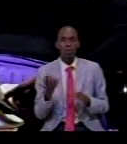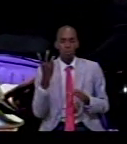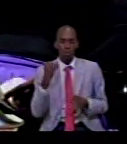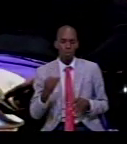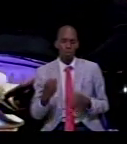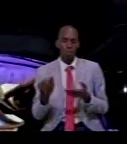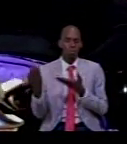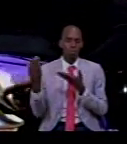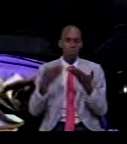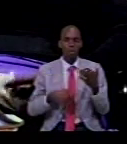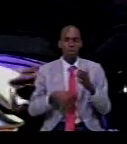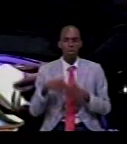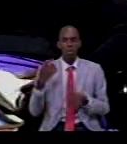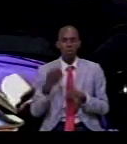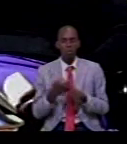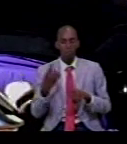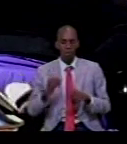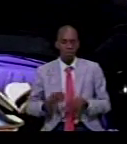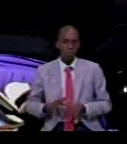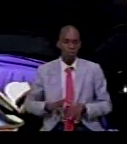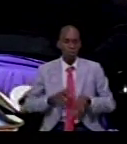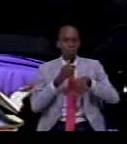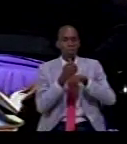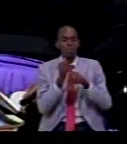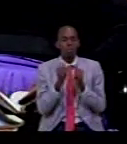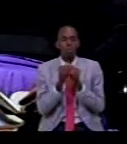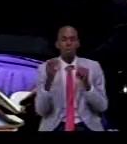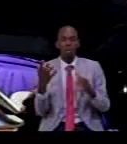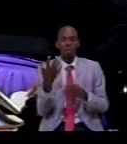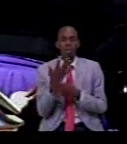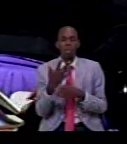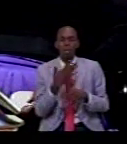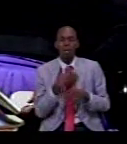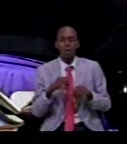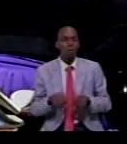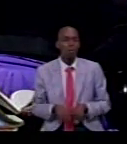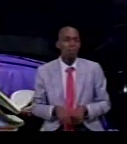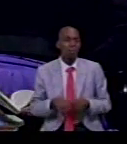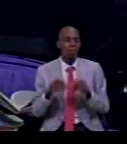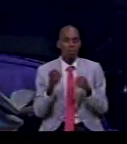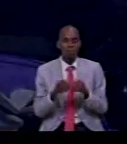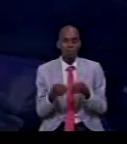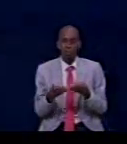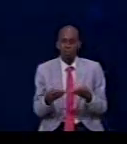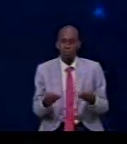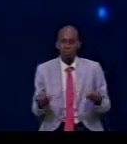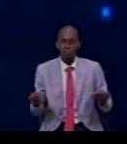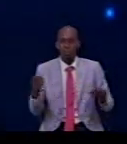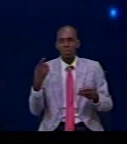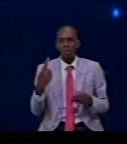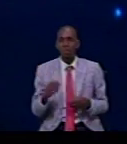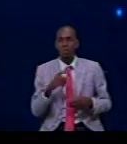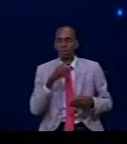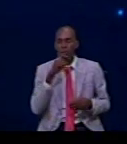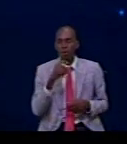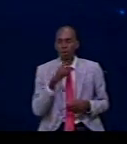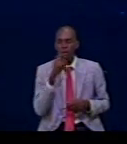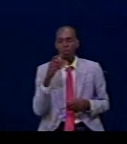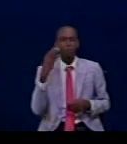mountain without hands, and that it break in pieces the iron, the brass, and the